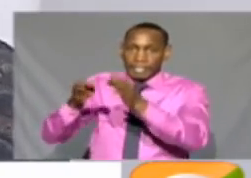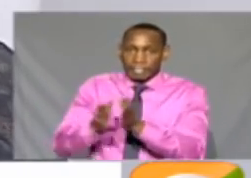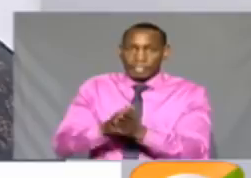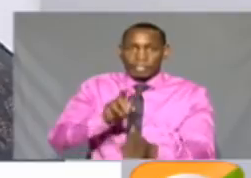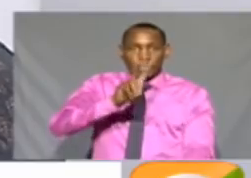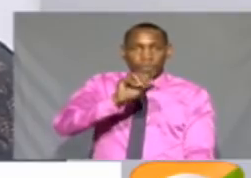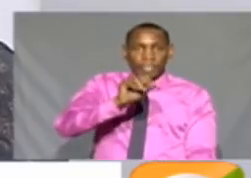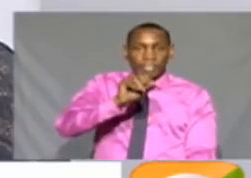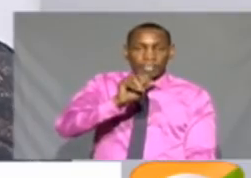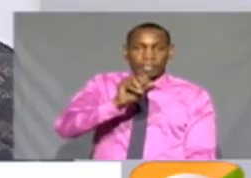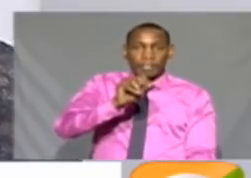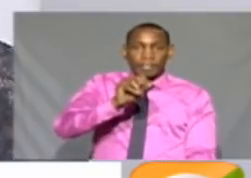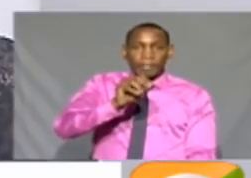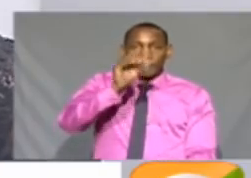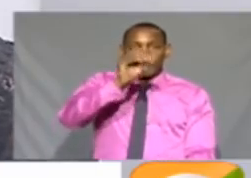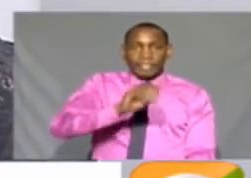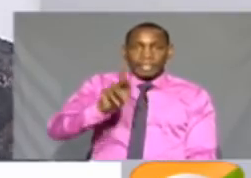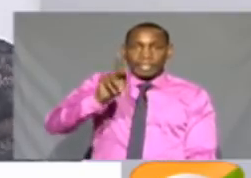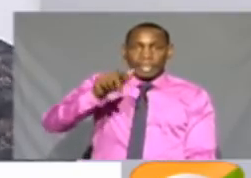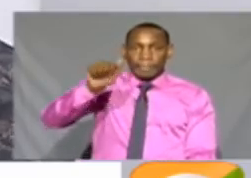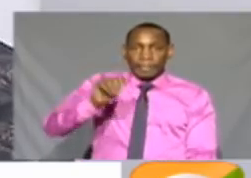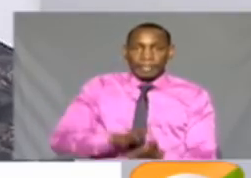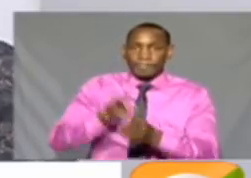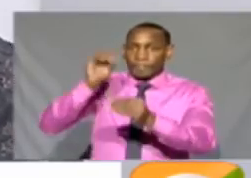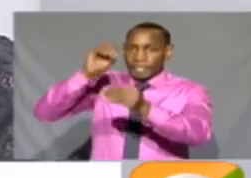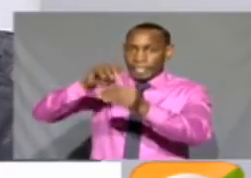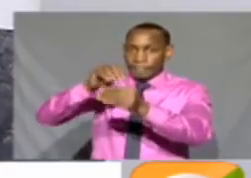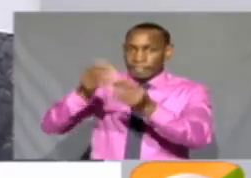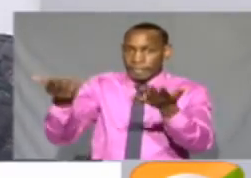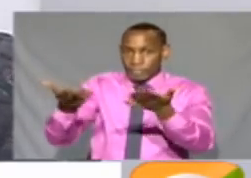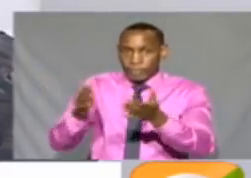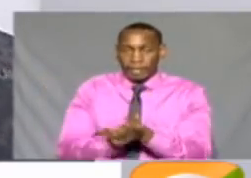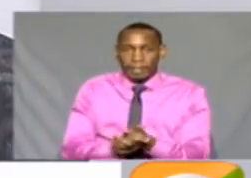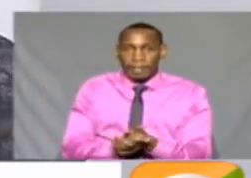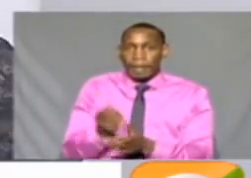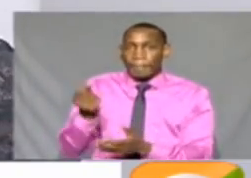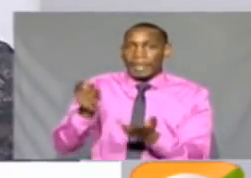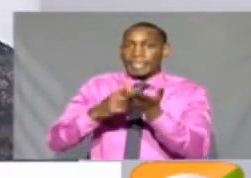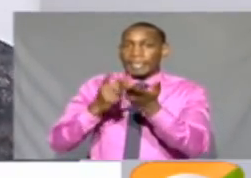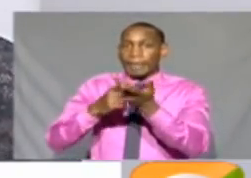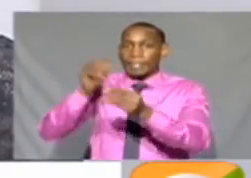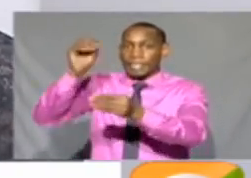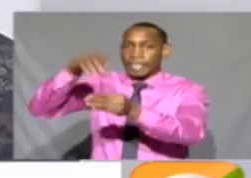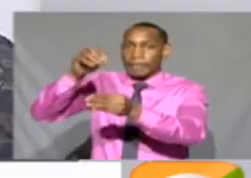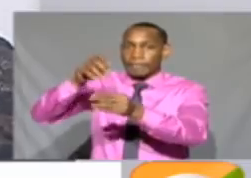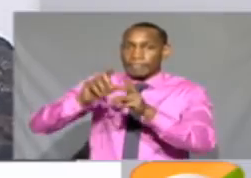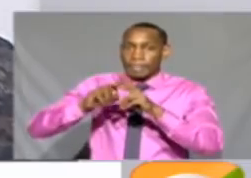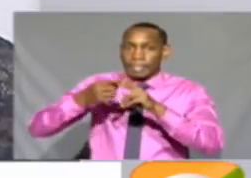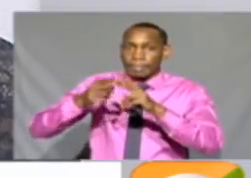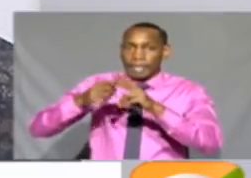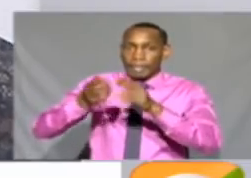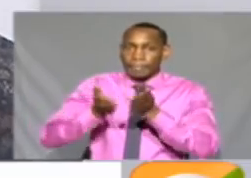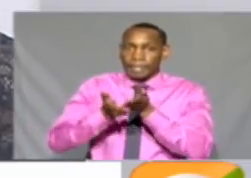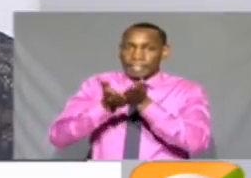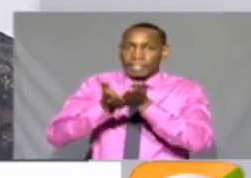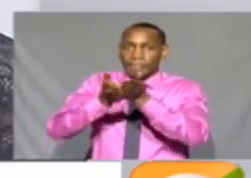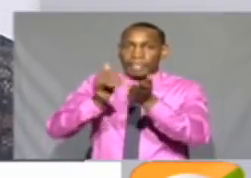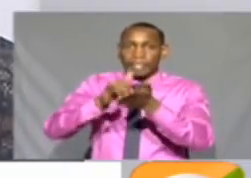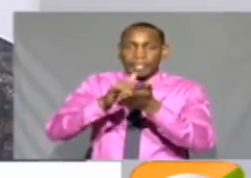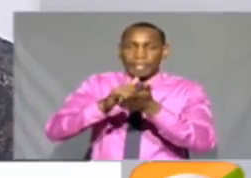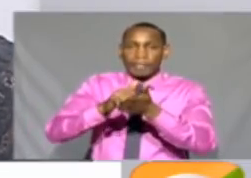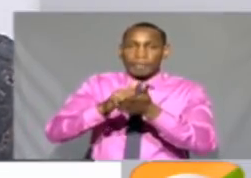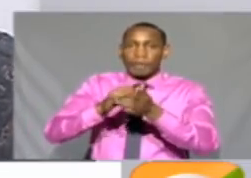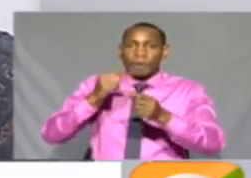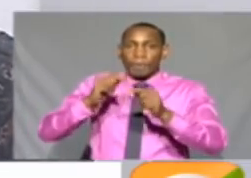20% Kenya Ports Authority. Where is the investment in this? How much money are we putting in terms of maintaining these ferries to make sure they're in